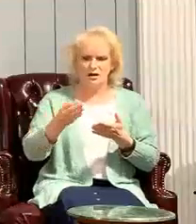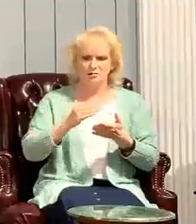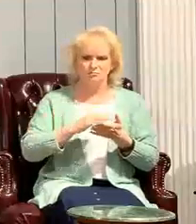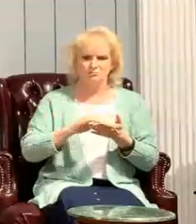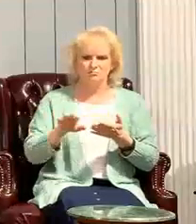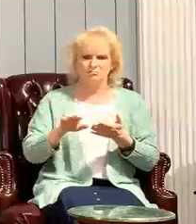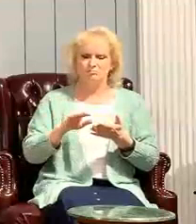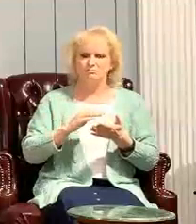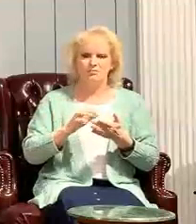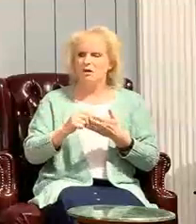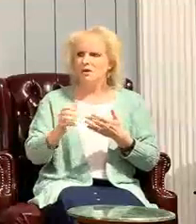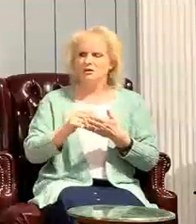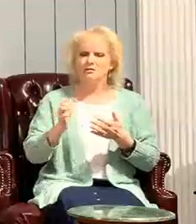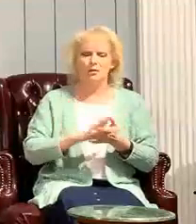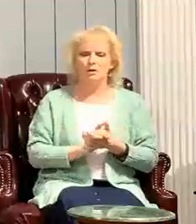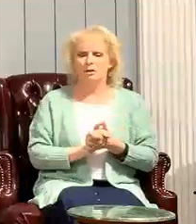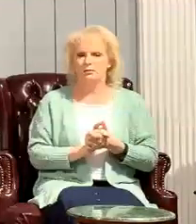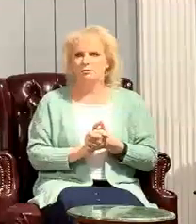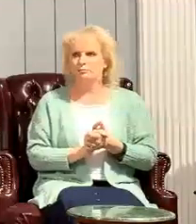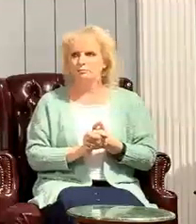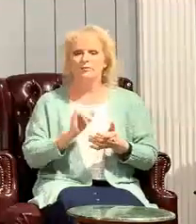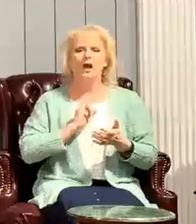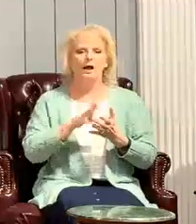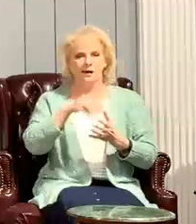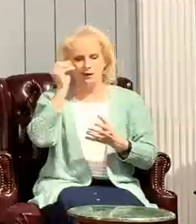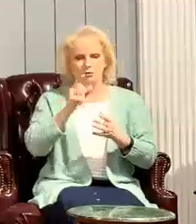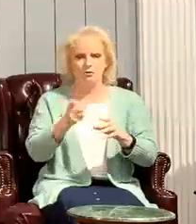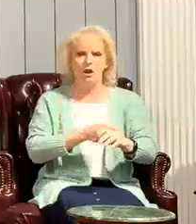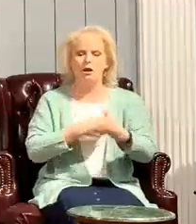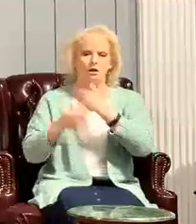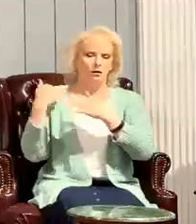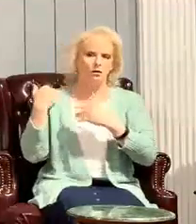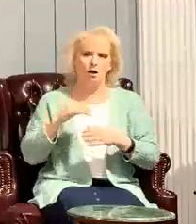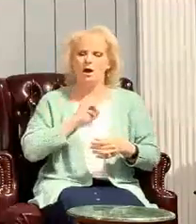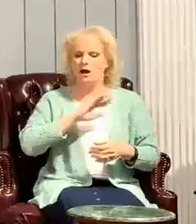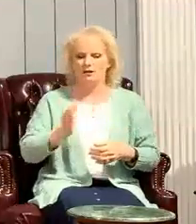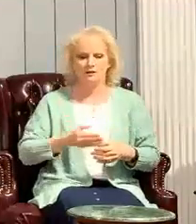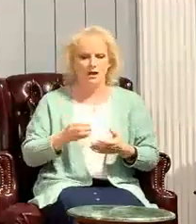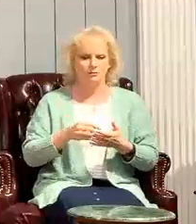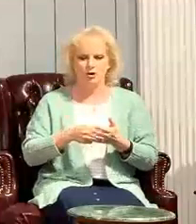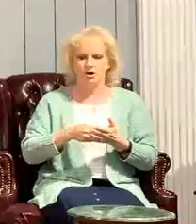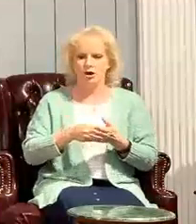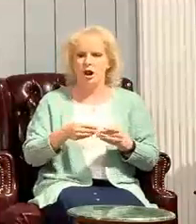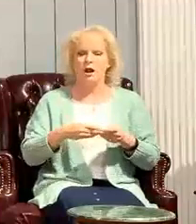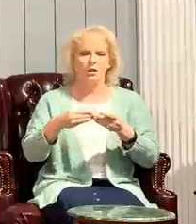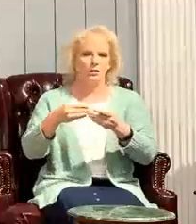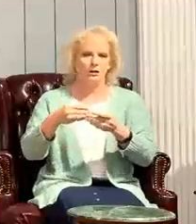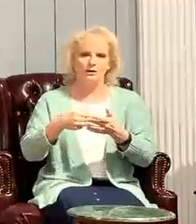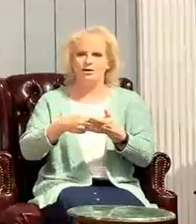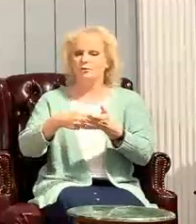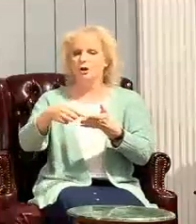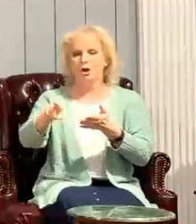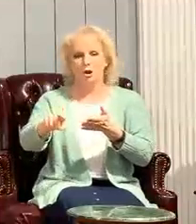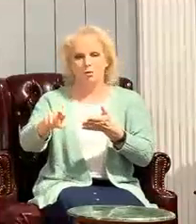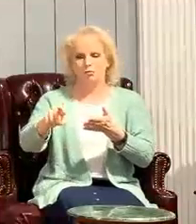of them. I learned a long time ago, my pastor taught me this, and I think so. I never loan money. If I have the money to give, I